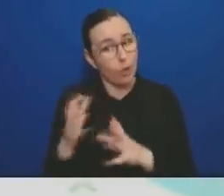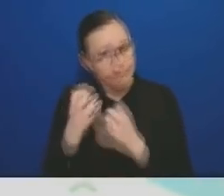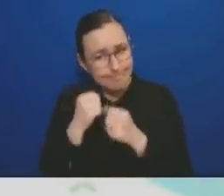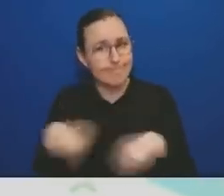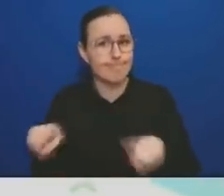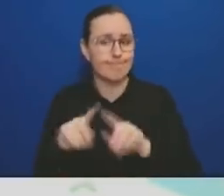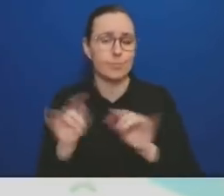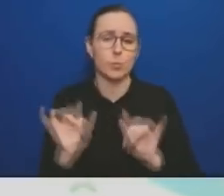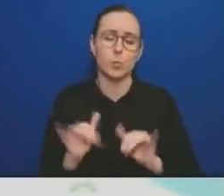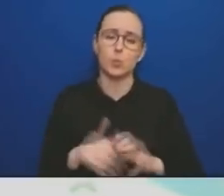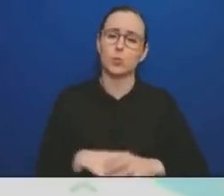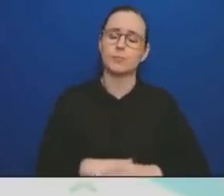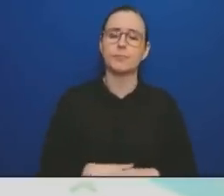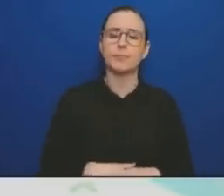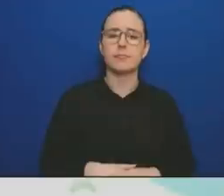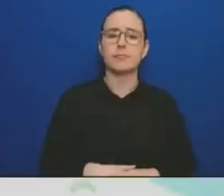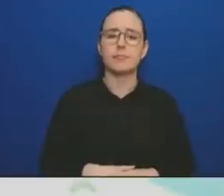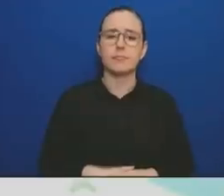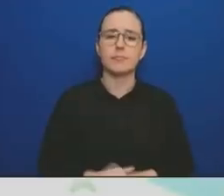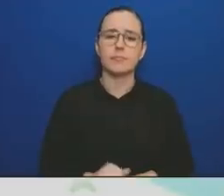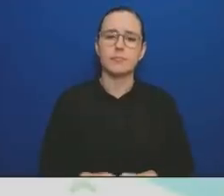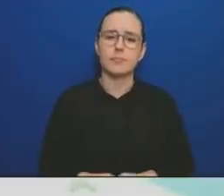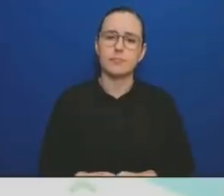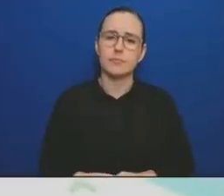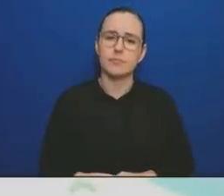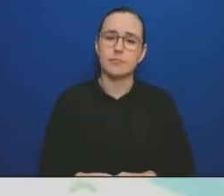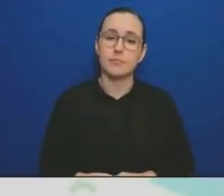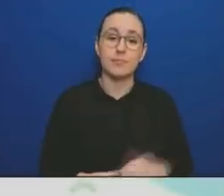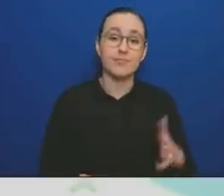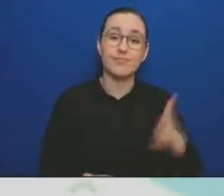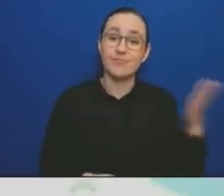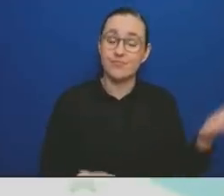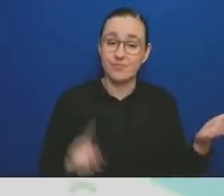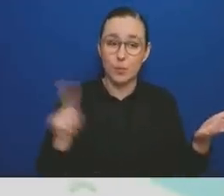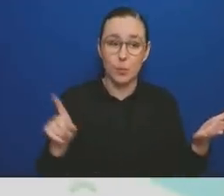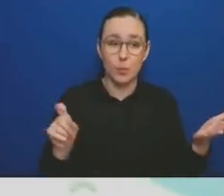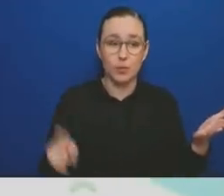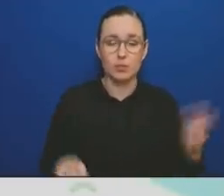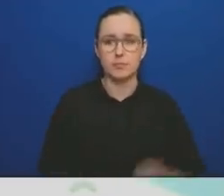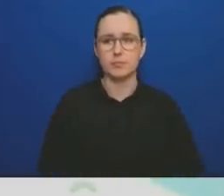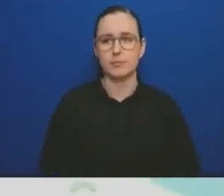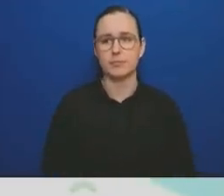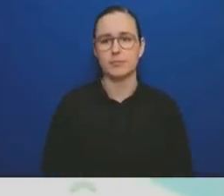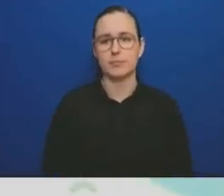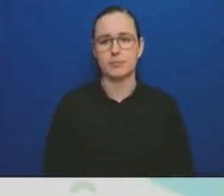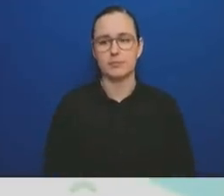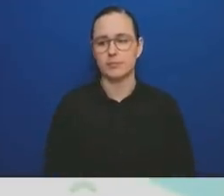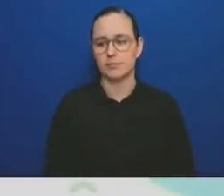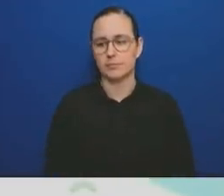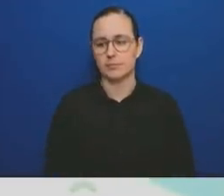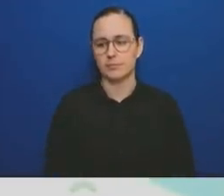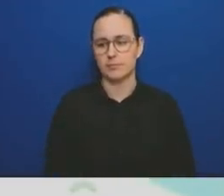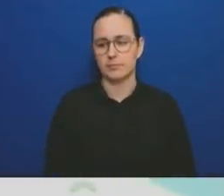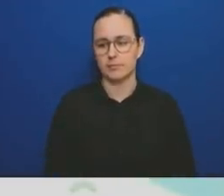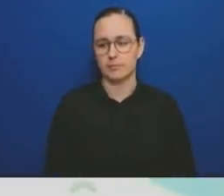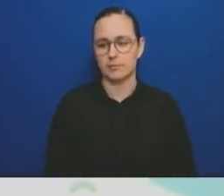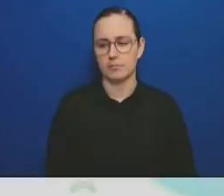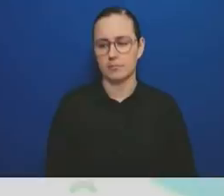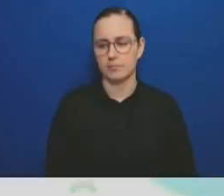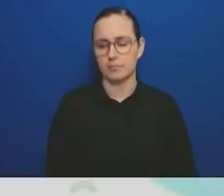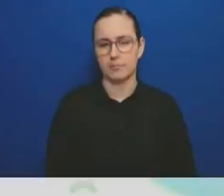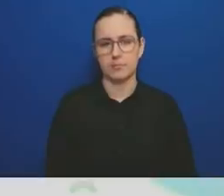fellow workers in long-term care homes. Our next question is for Lisa Eusda, City News. Please go ahead.